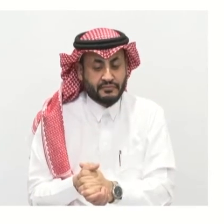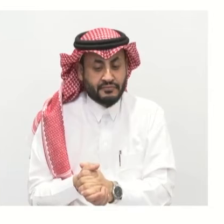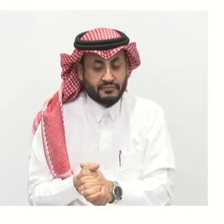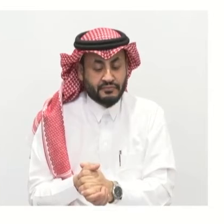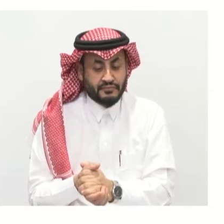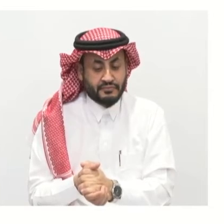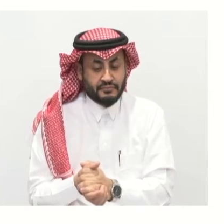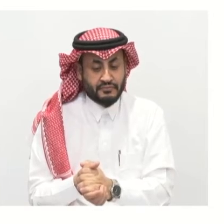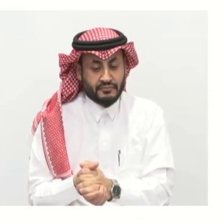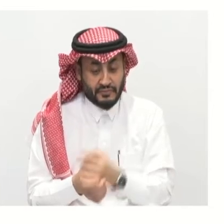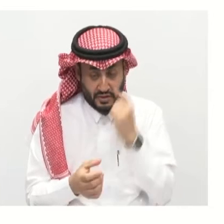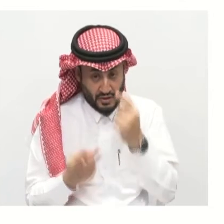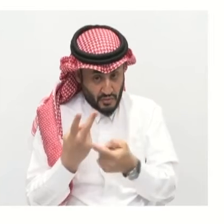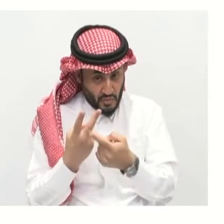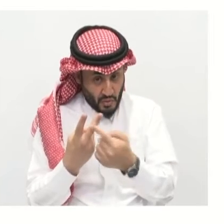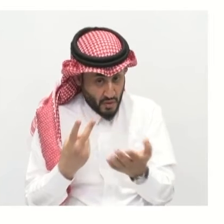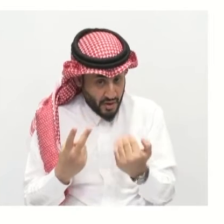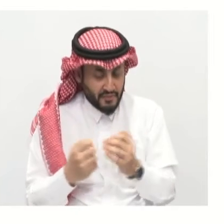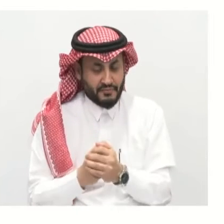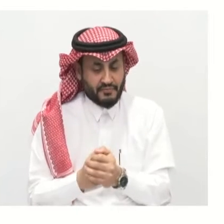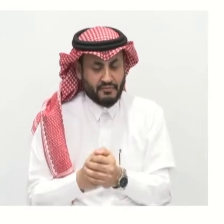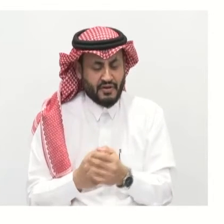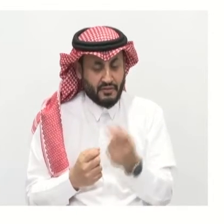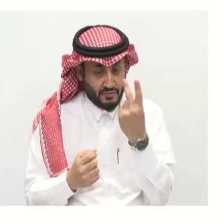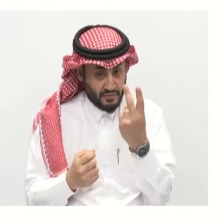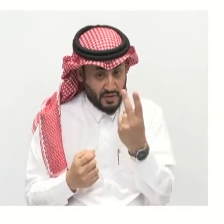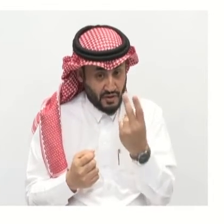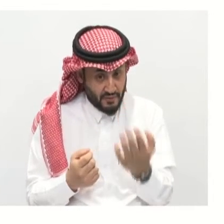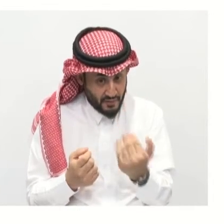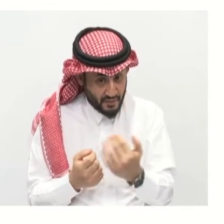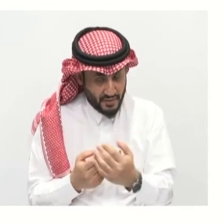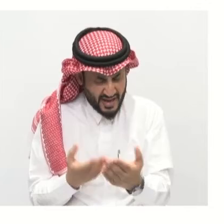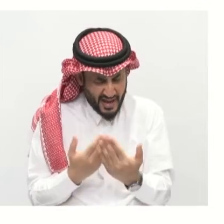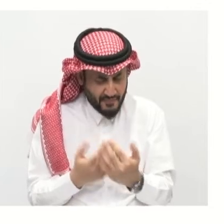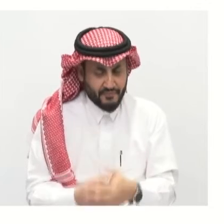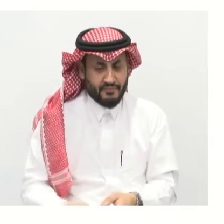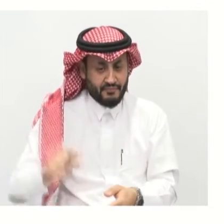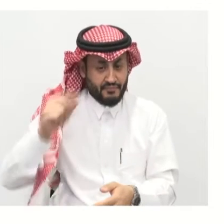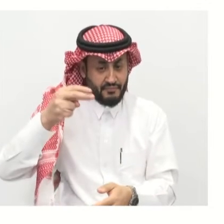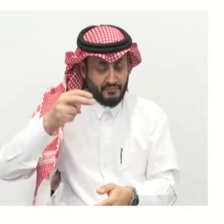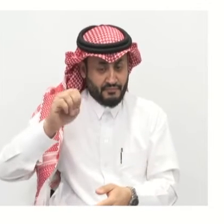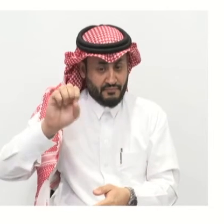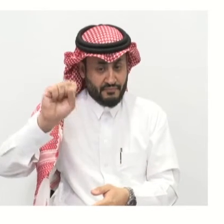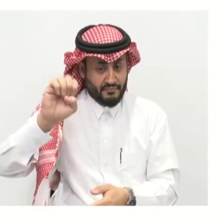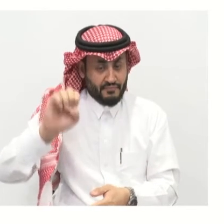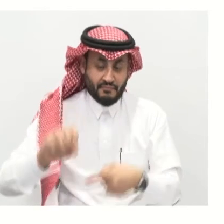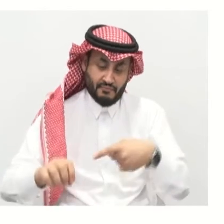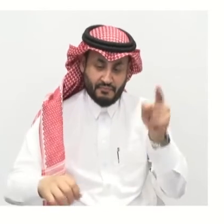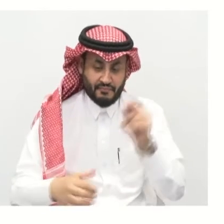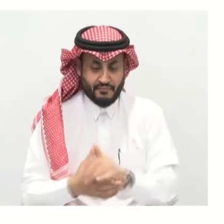That are two cubes. These are, excellent, because she's holding it, right?